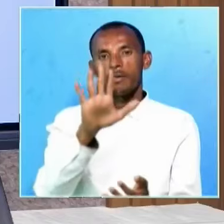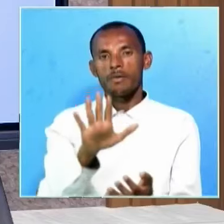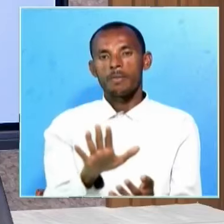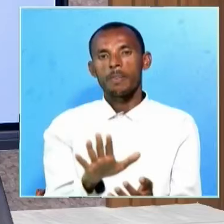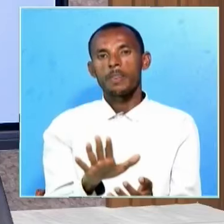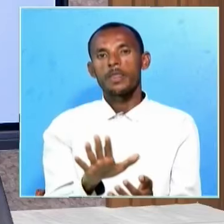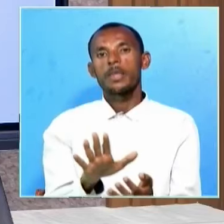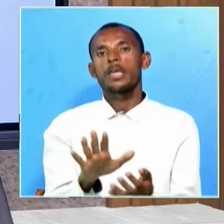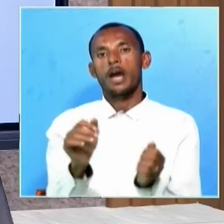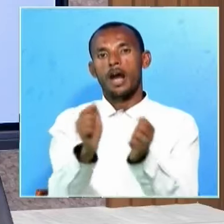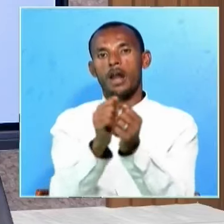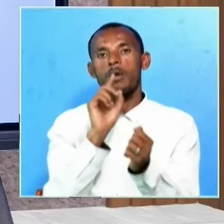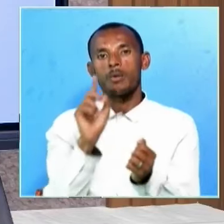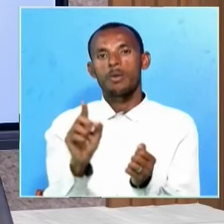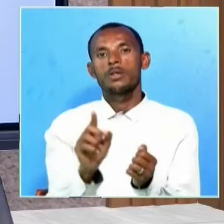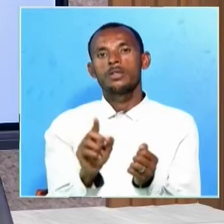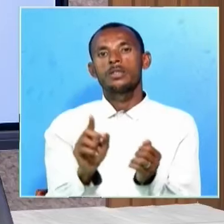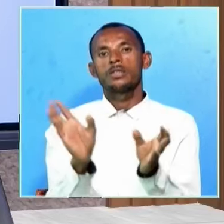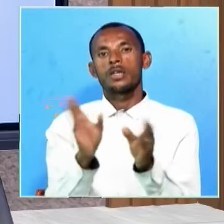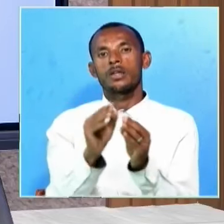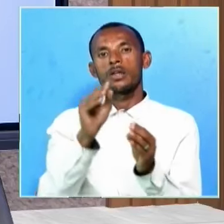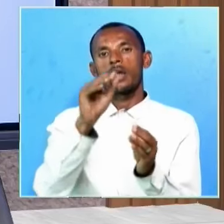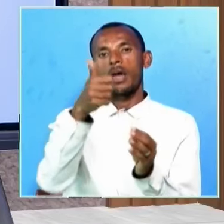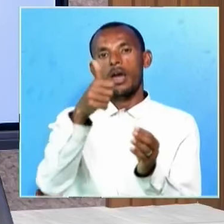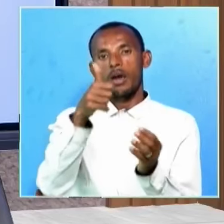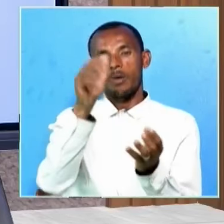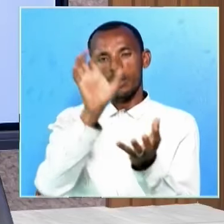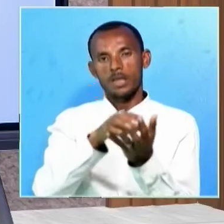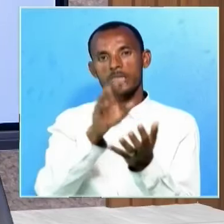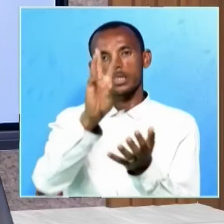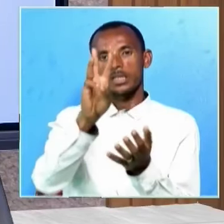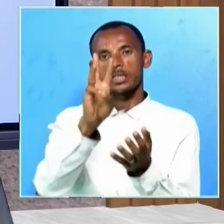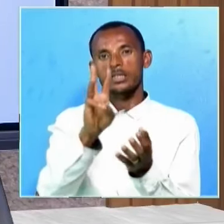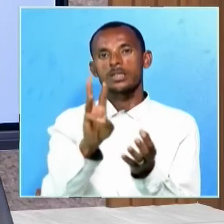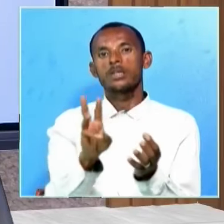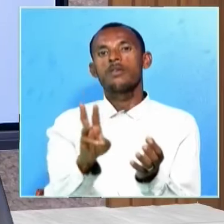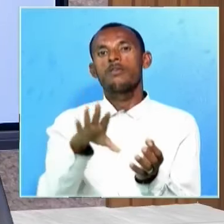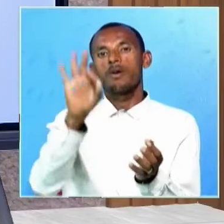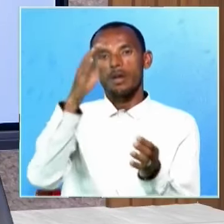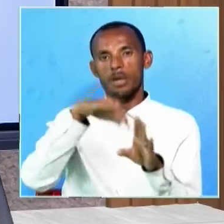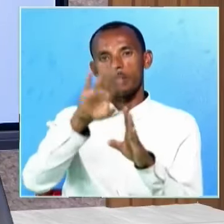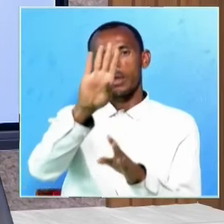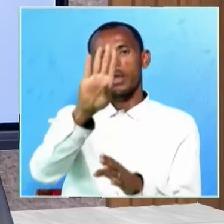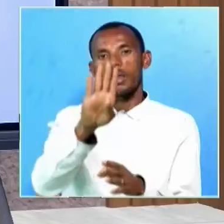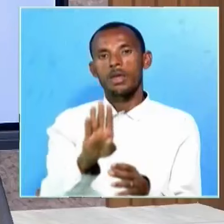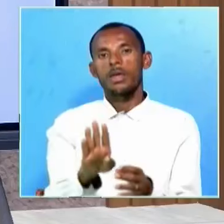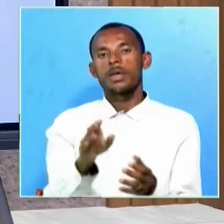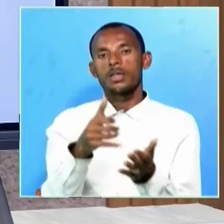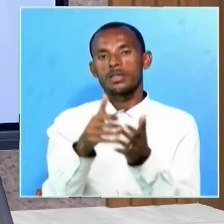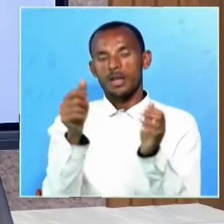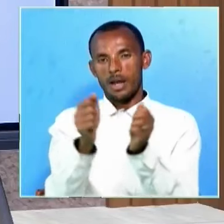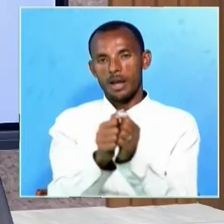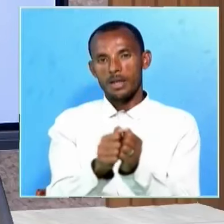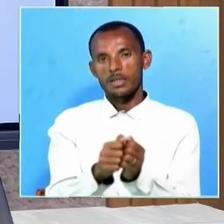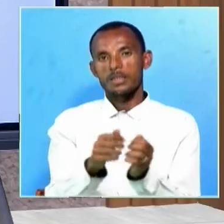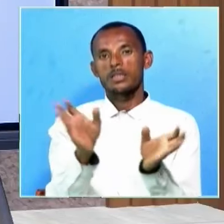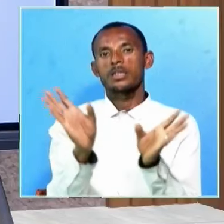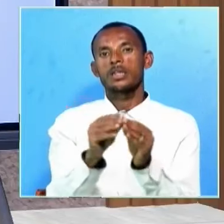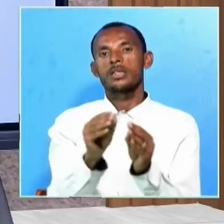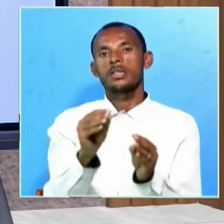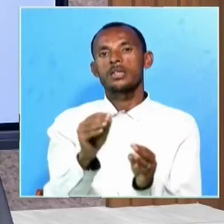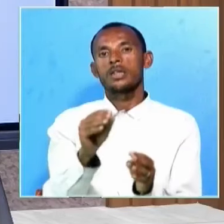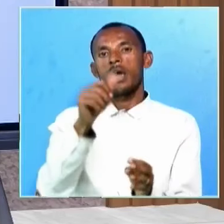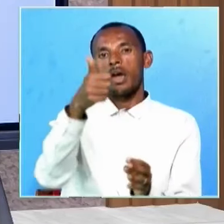is common. Set A contains 6. 6 also found in B is common. Set